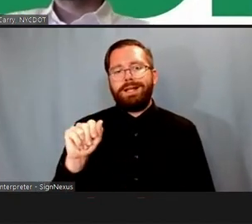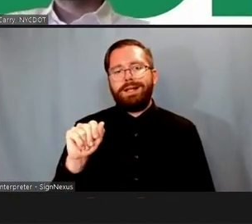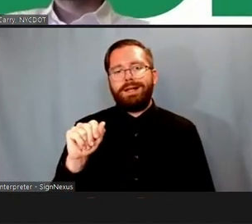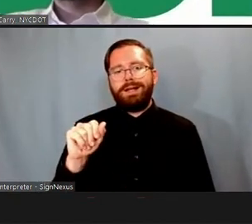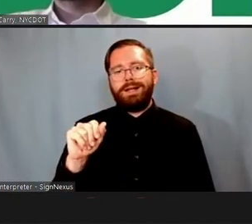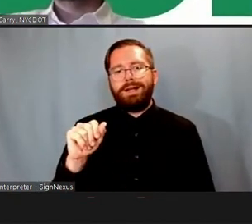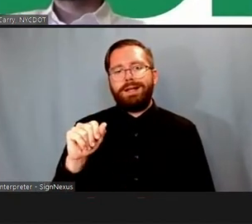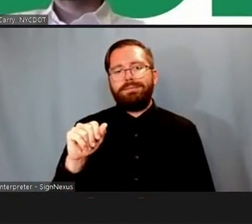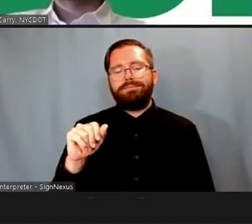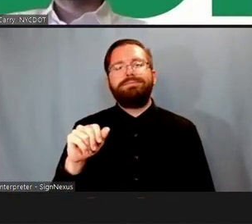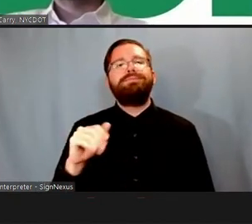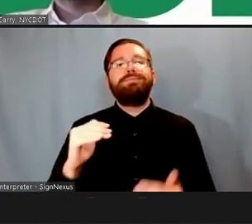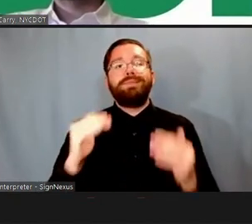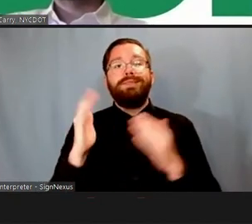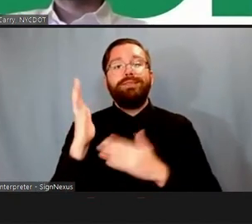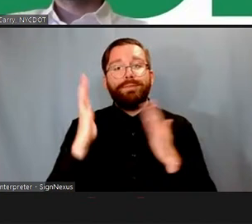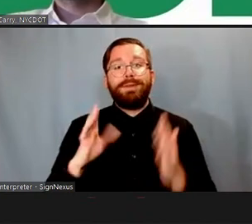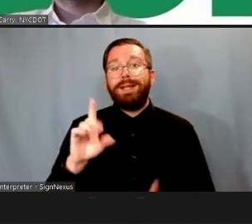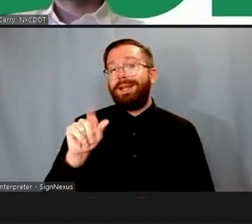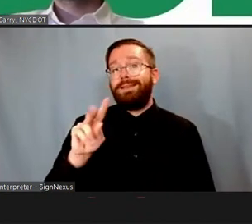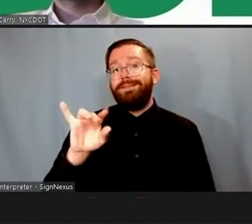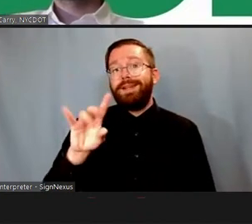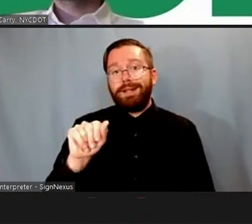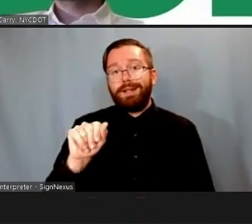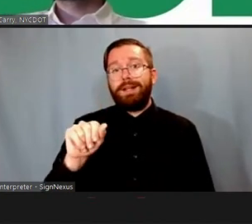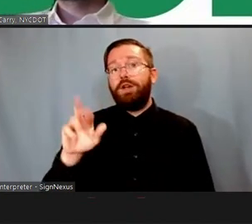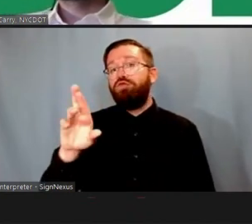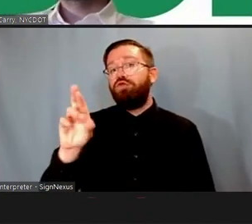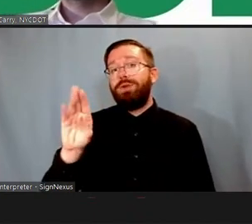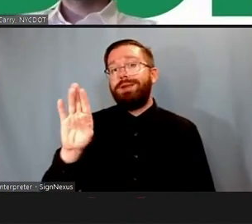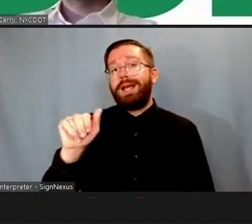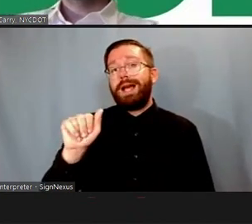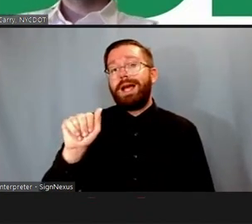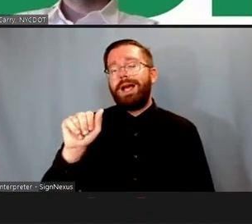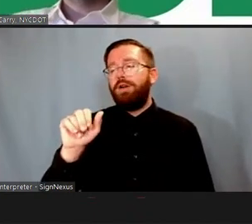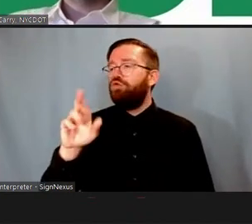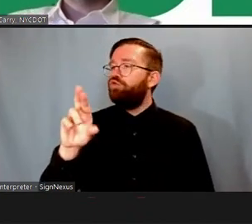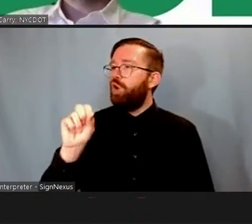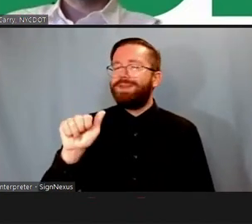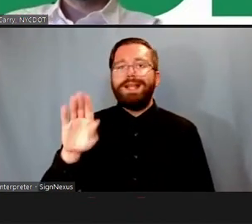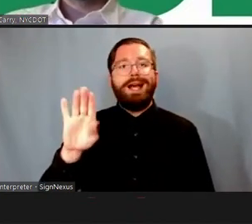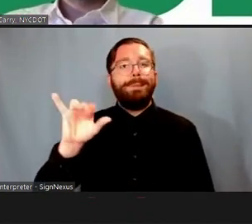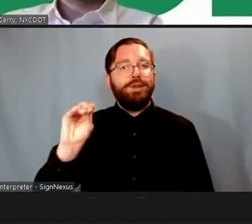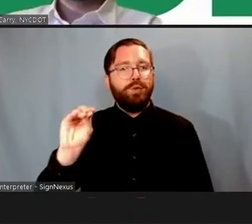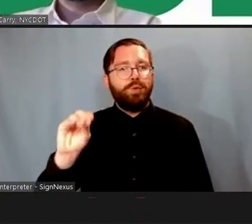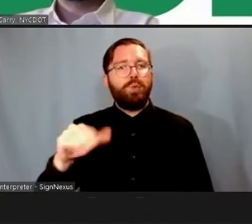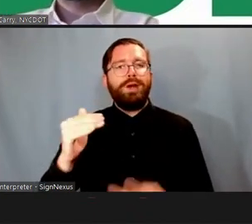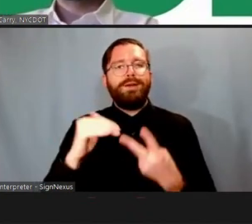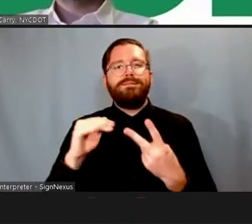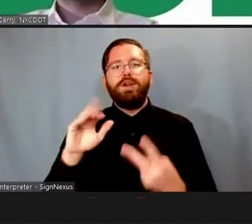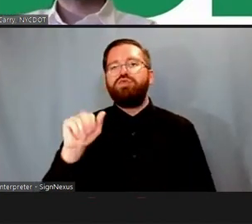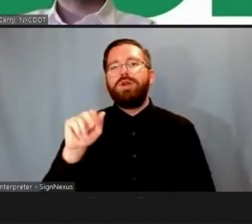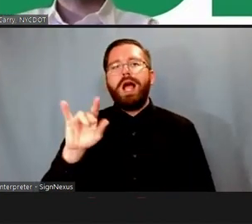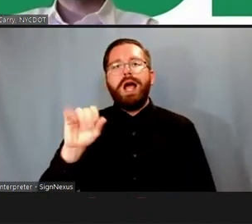our next speaker is davida mosavio followed by prakash parmar